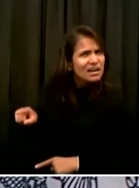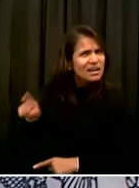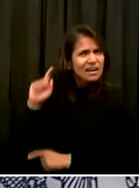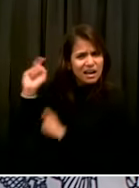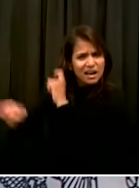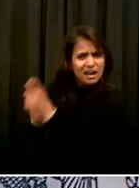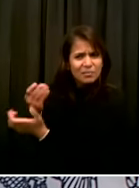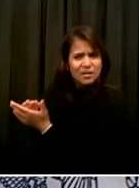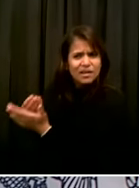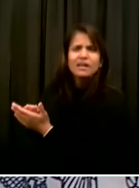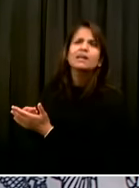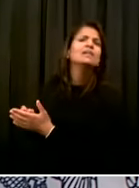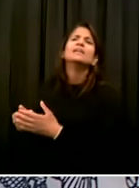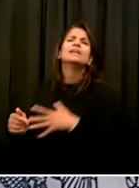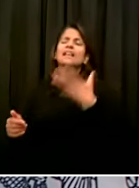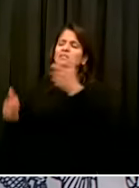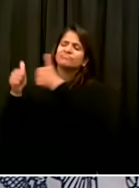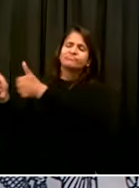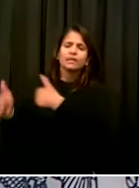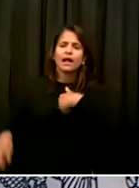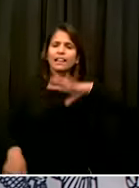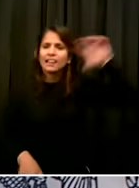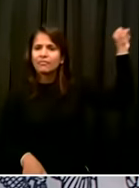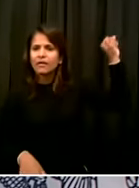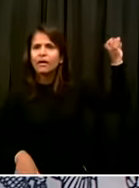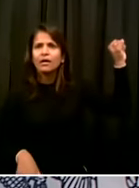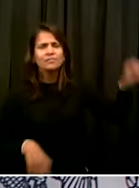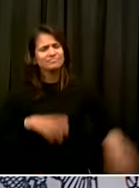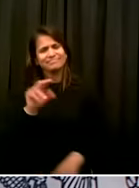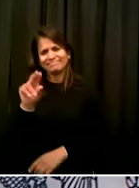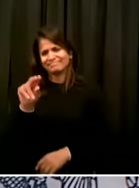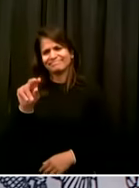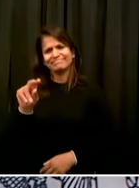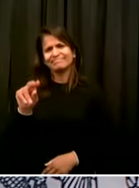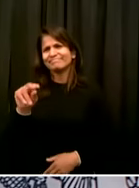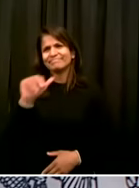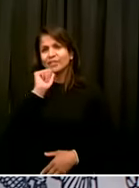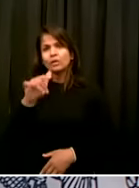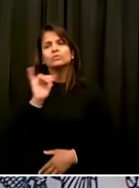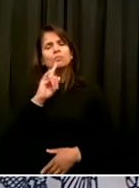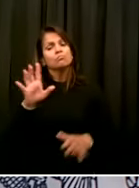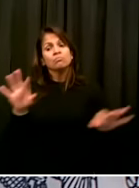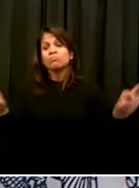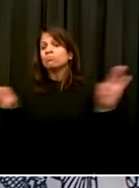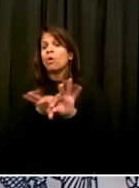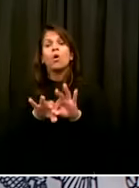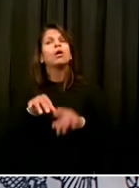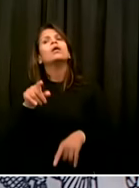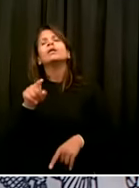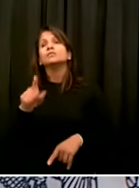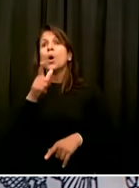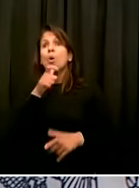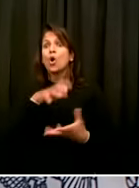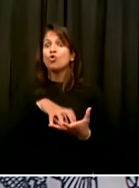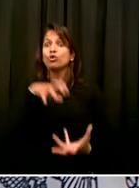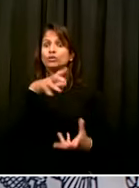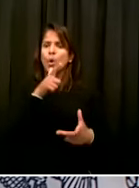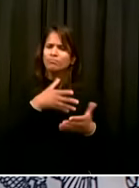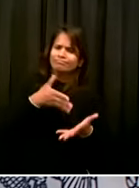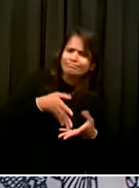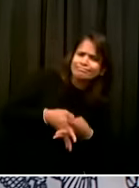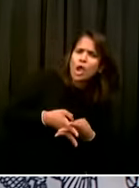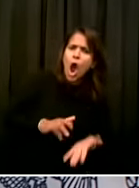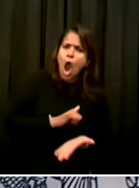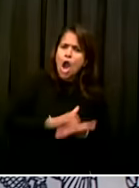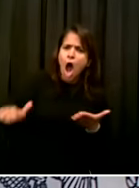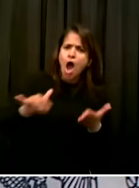ever, we've got to be able to have that conversation. And I think they can handle that. And they'll make the decisions about